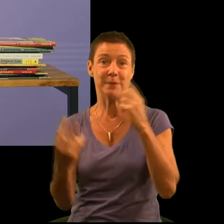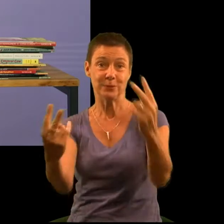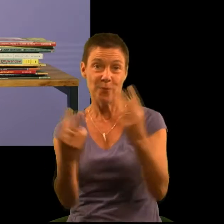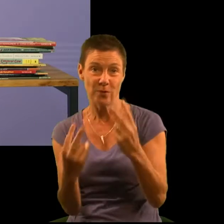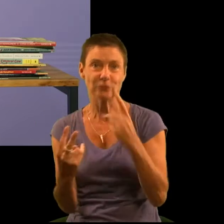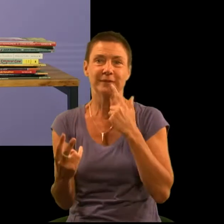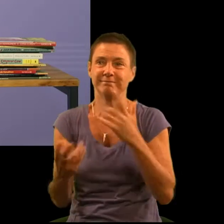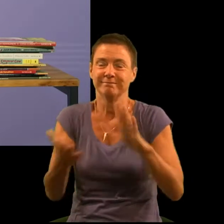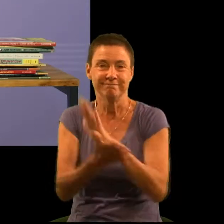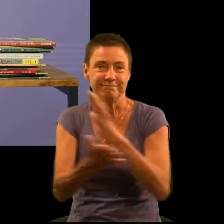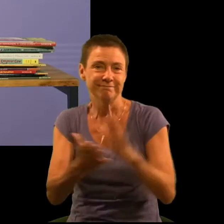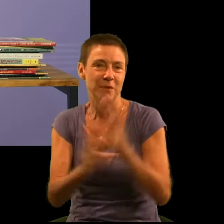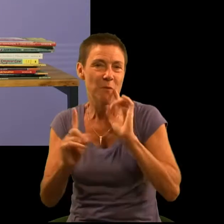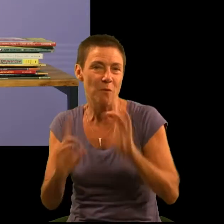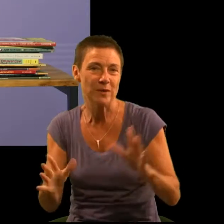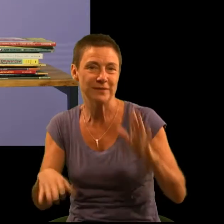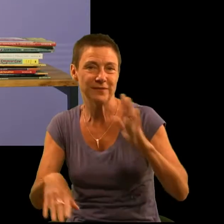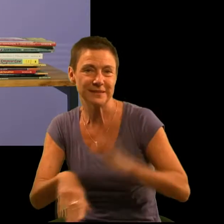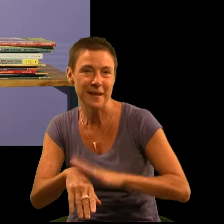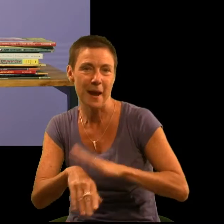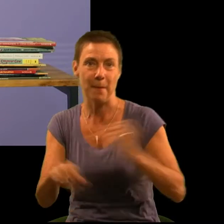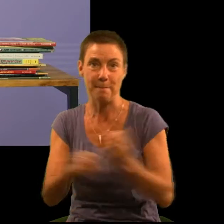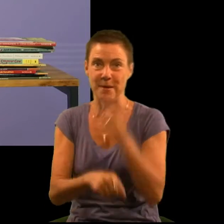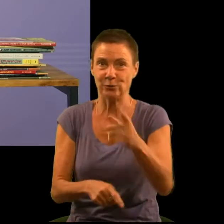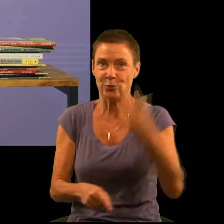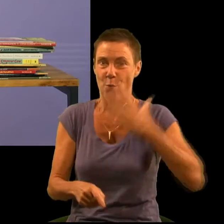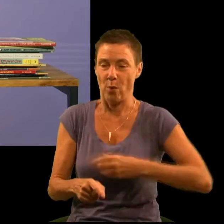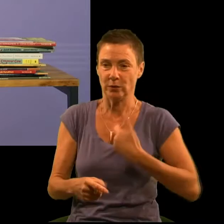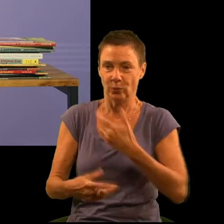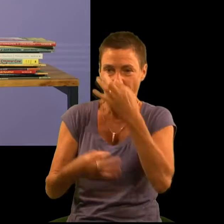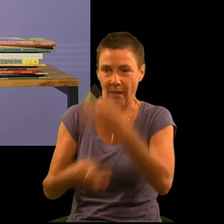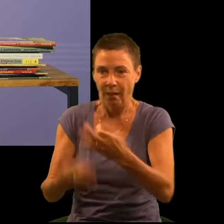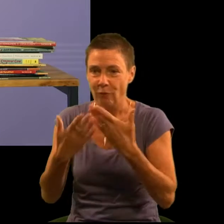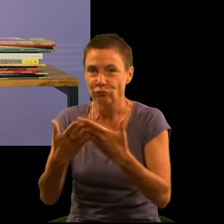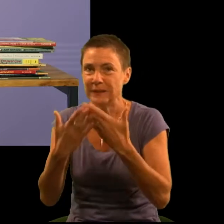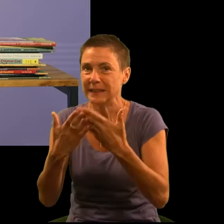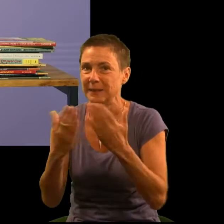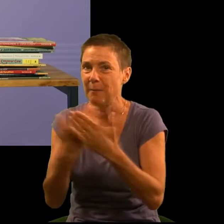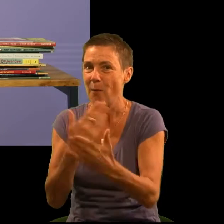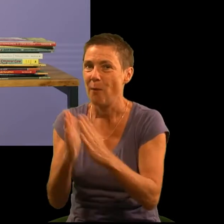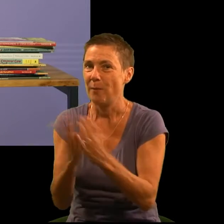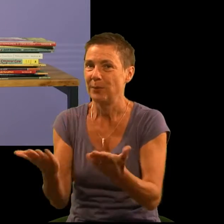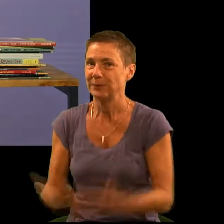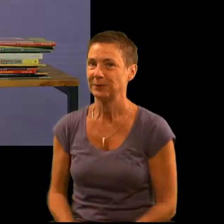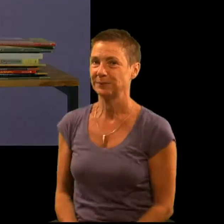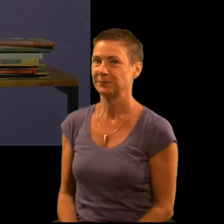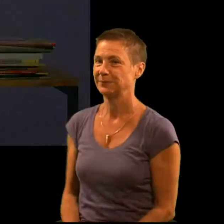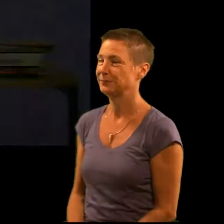a wonderful time and that it makes you want to read lots and lots of books.